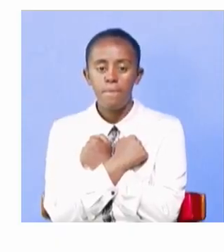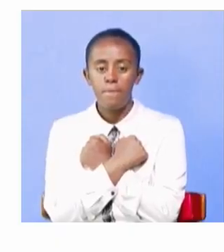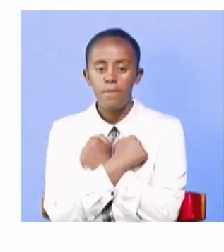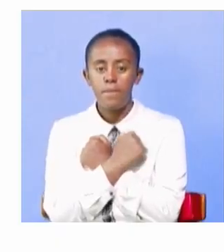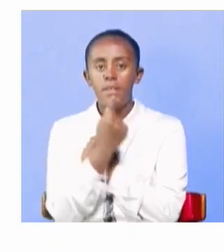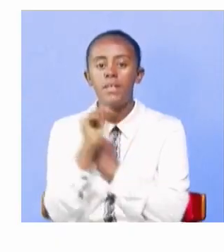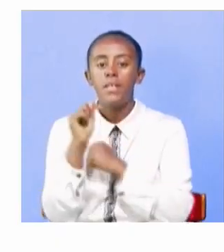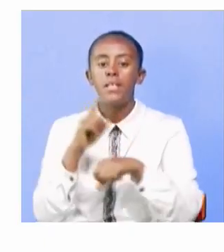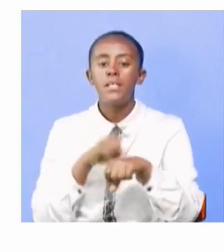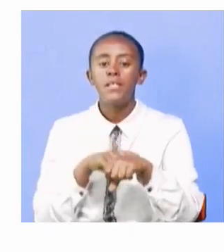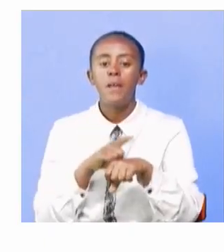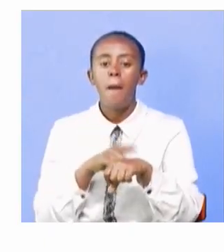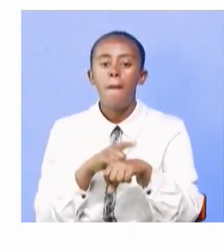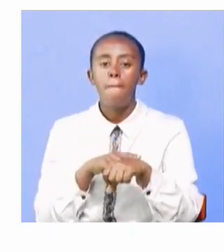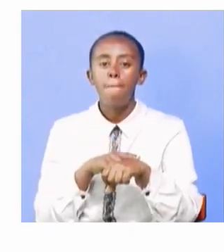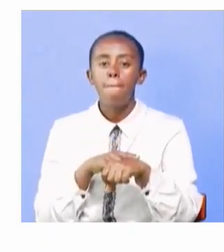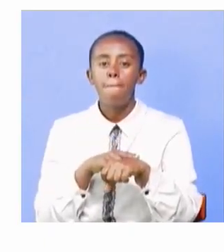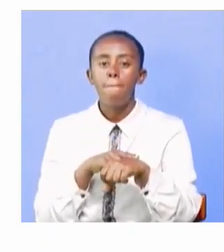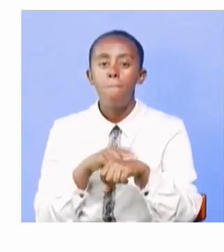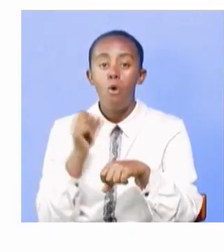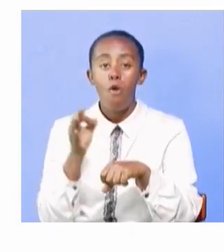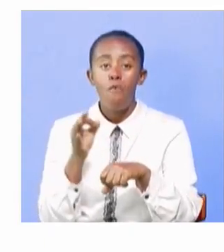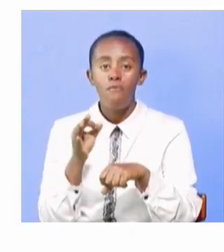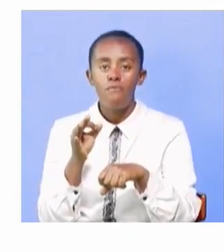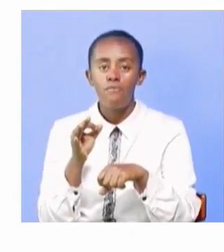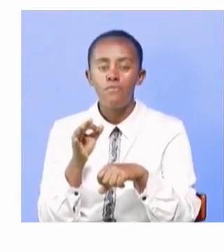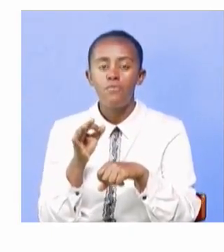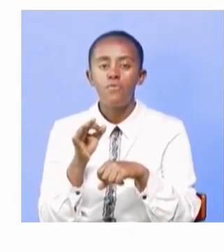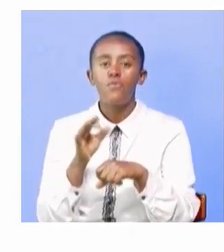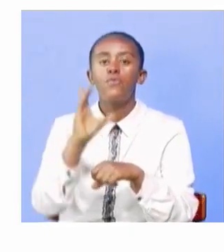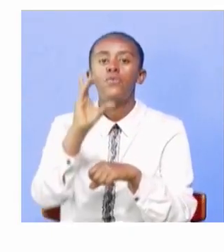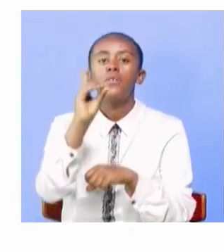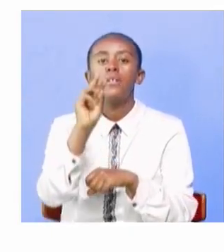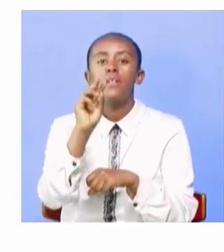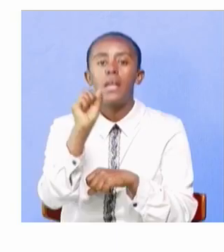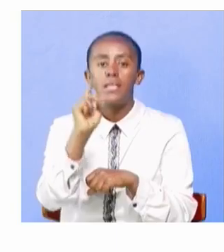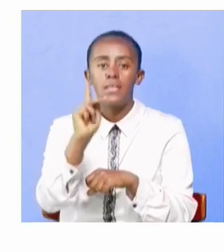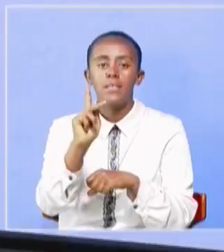the time of dusk.